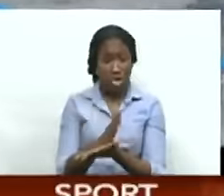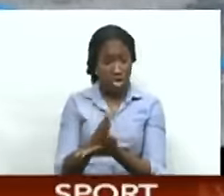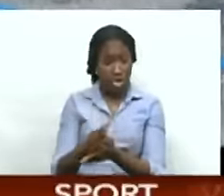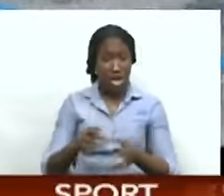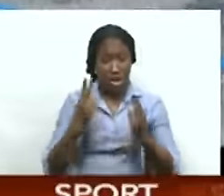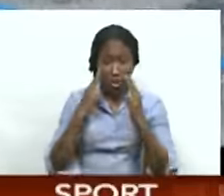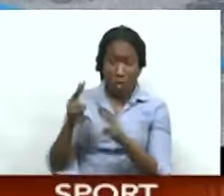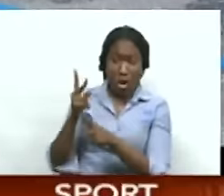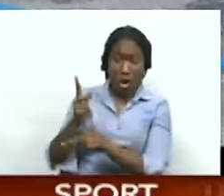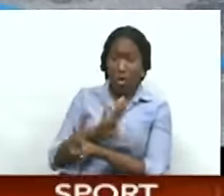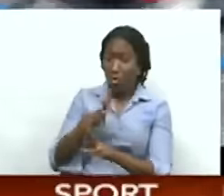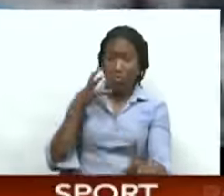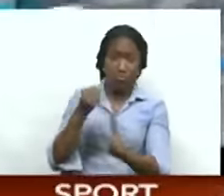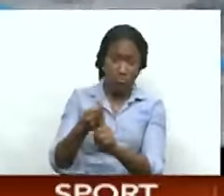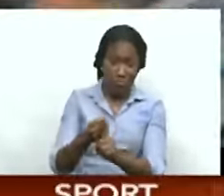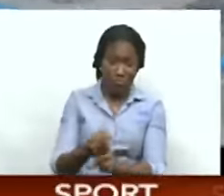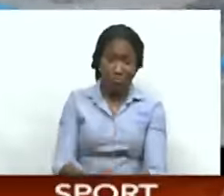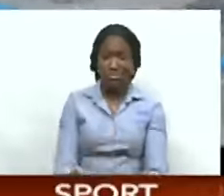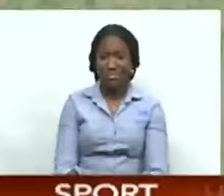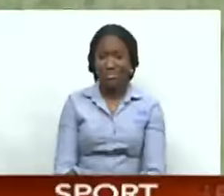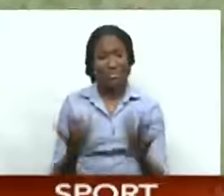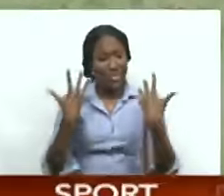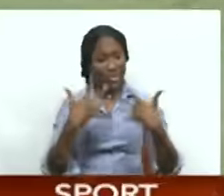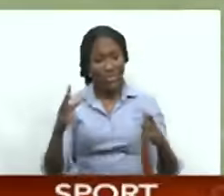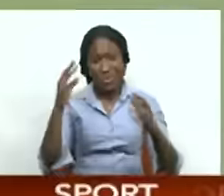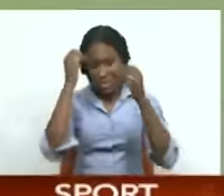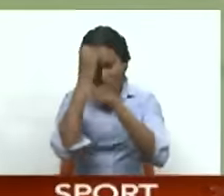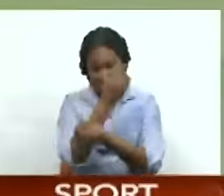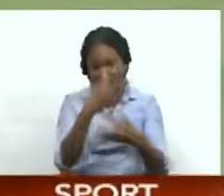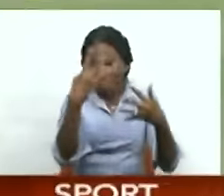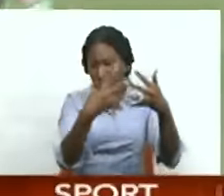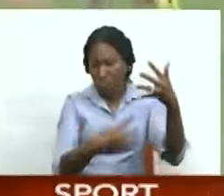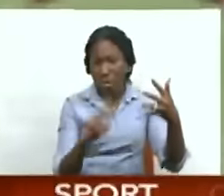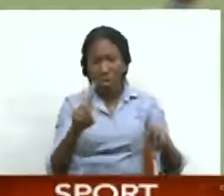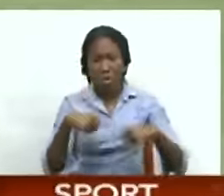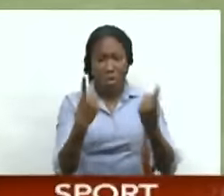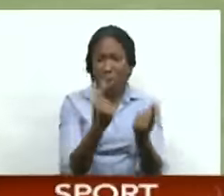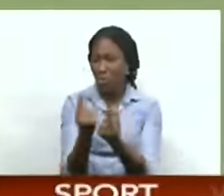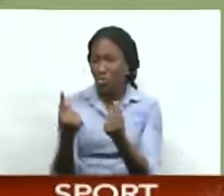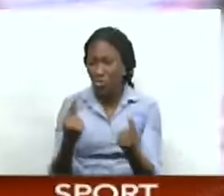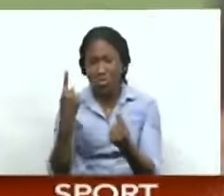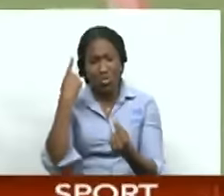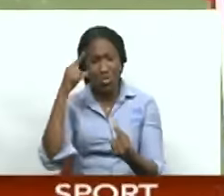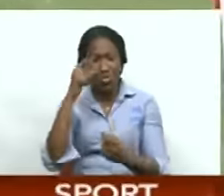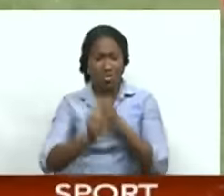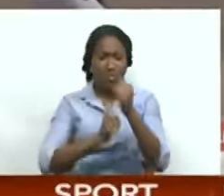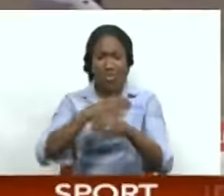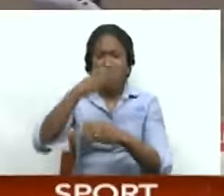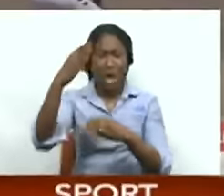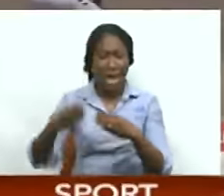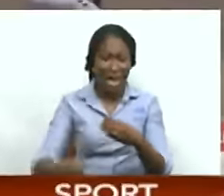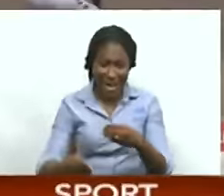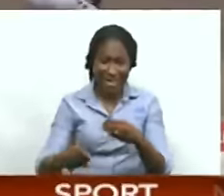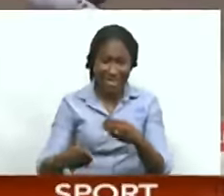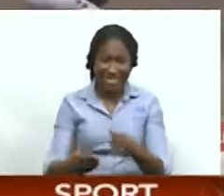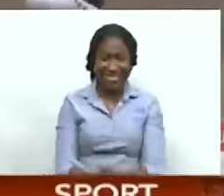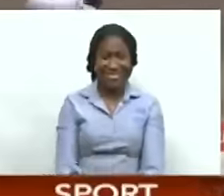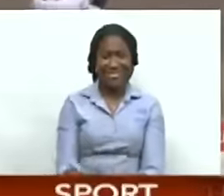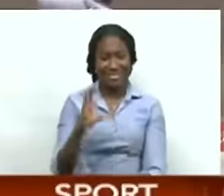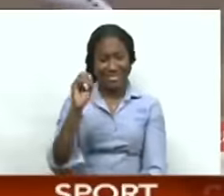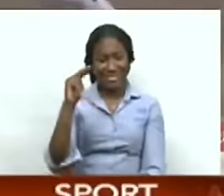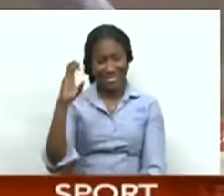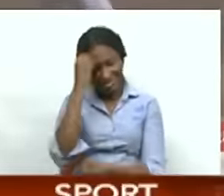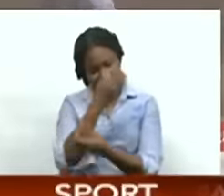cyclists. Well, I'm Carson Cupid, and that's all we need to know. Where to go, what to do over the weekend in your CNC3 Sports